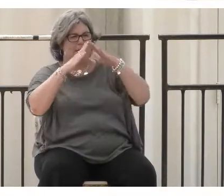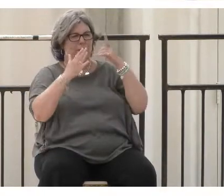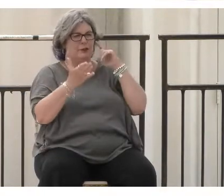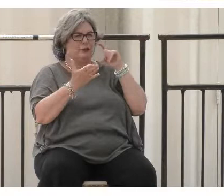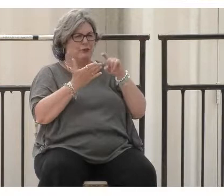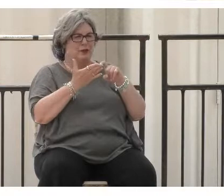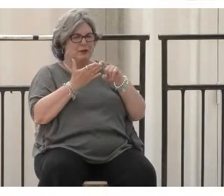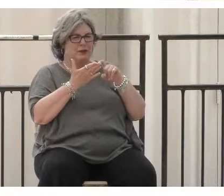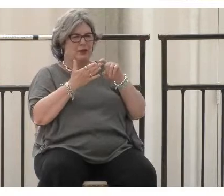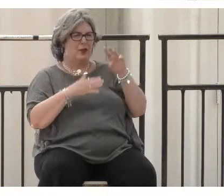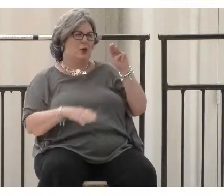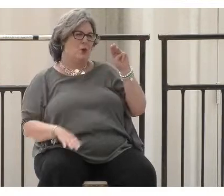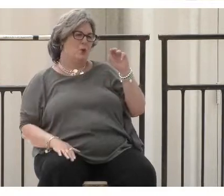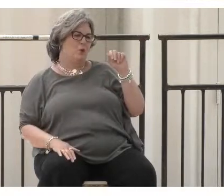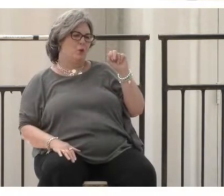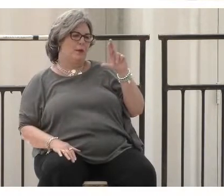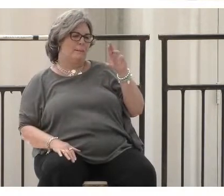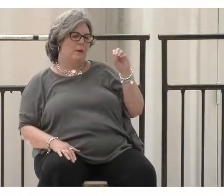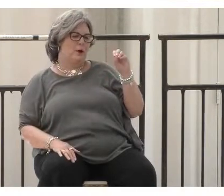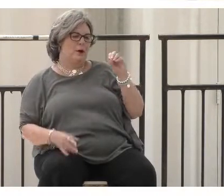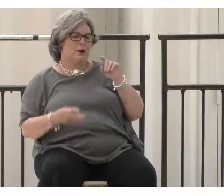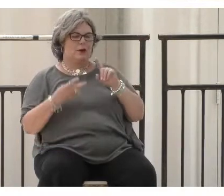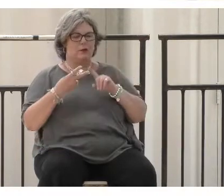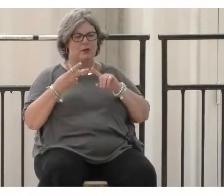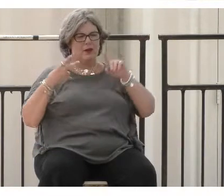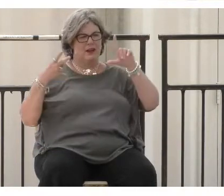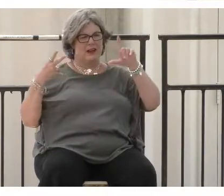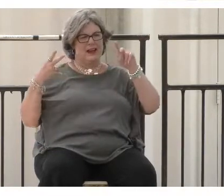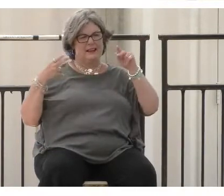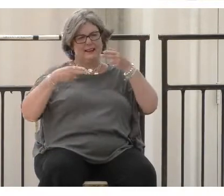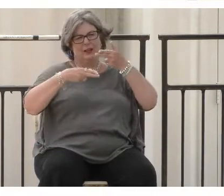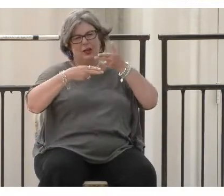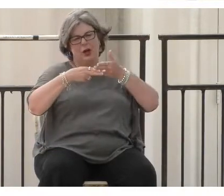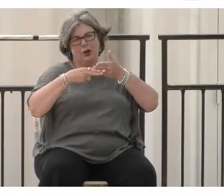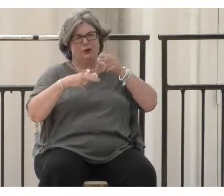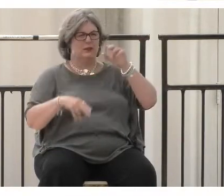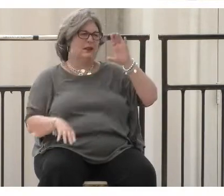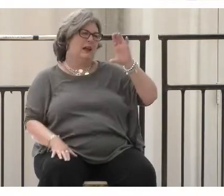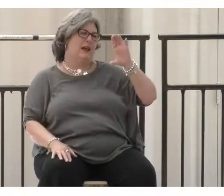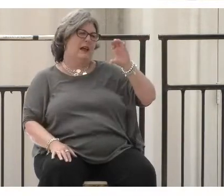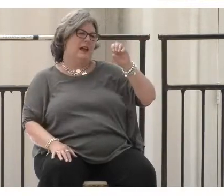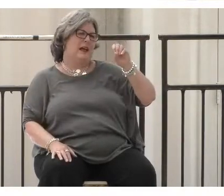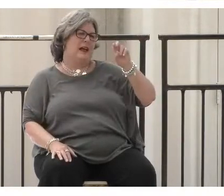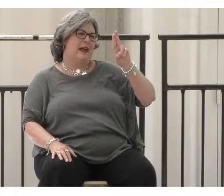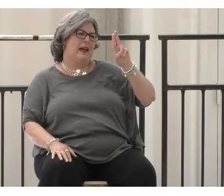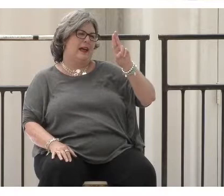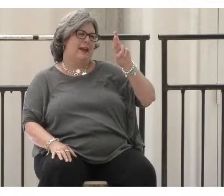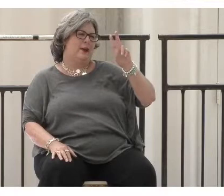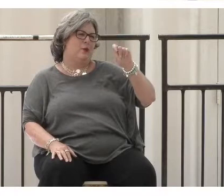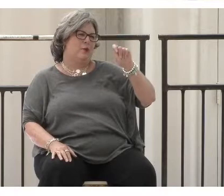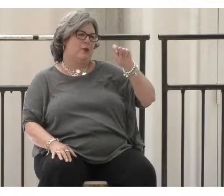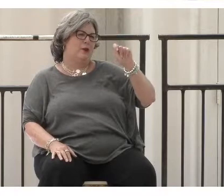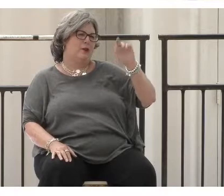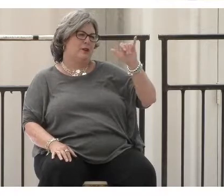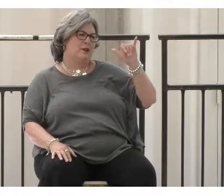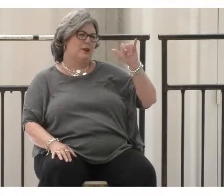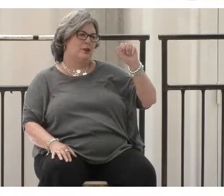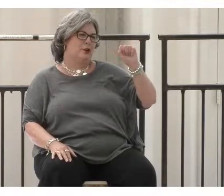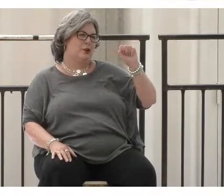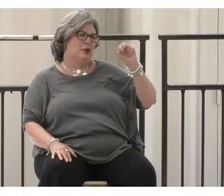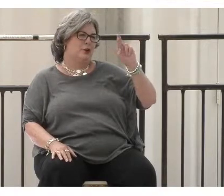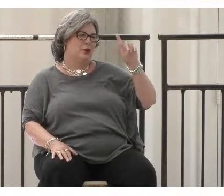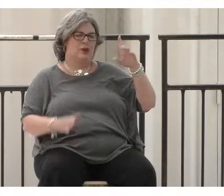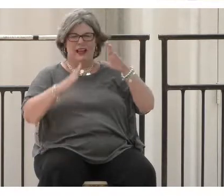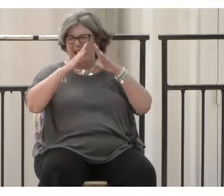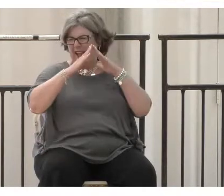see with Marco and Lena and their students' work, the courtyard house, a passive cooling system. And Masdar today, which